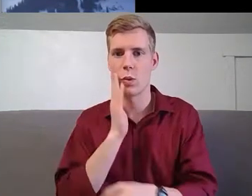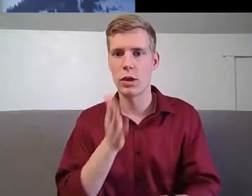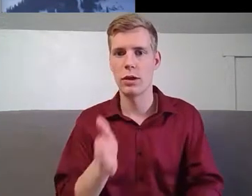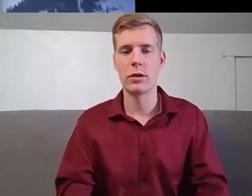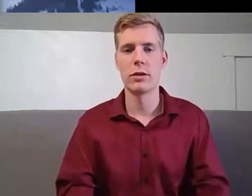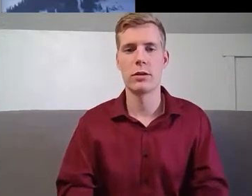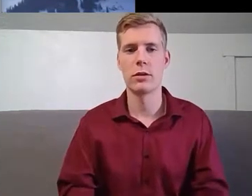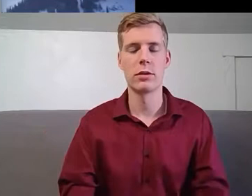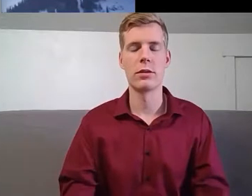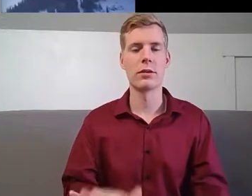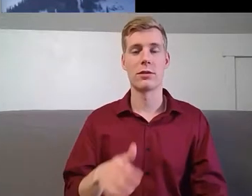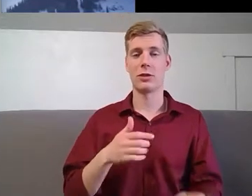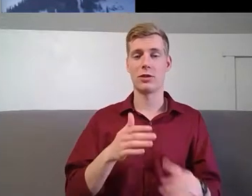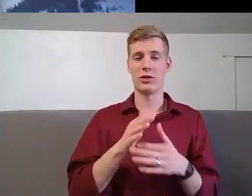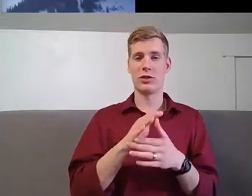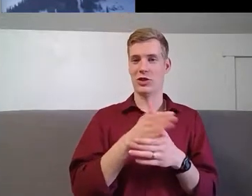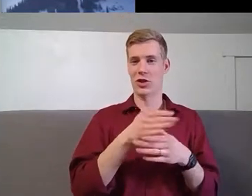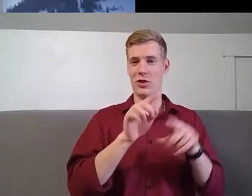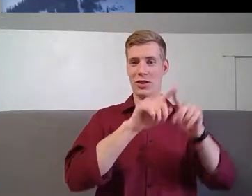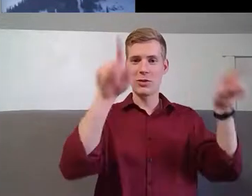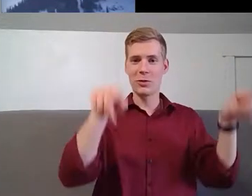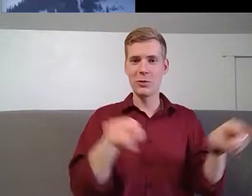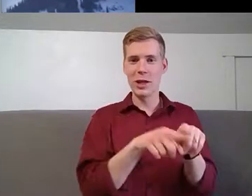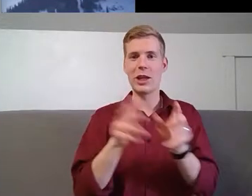Sorry, when I share my screen, my chat window goes away.